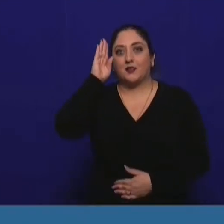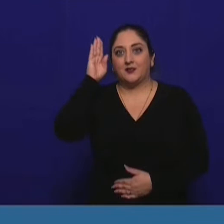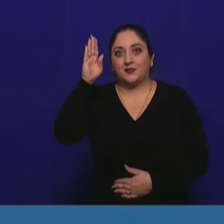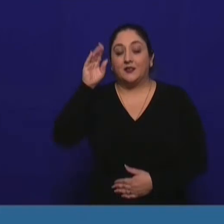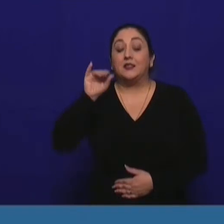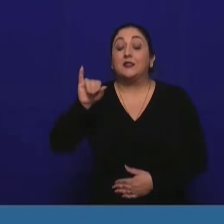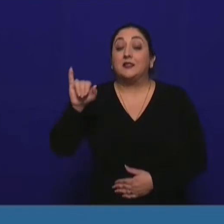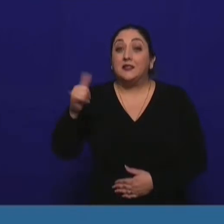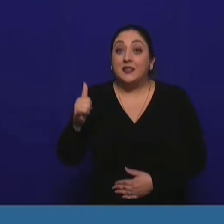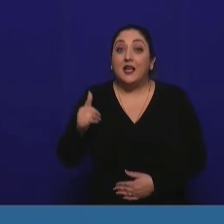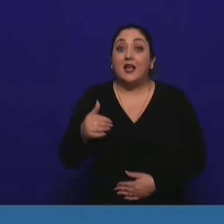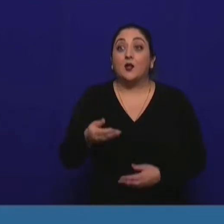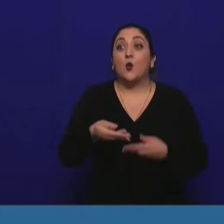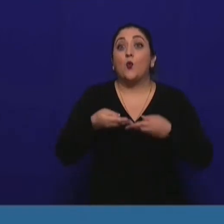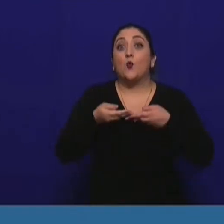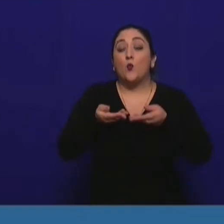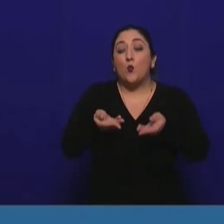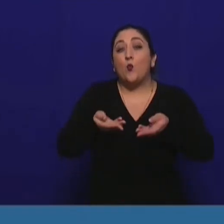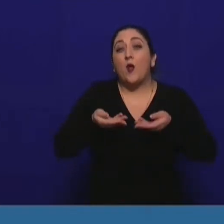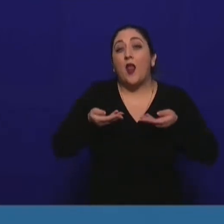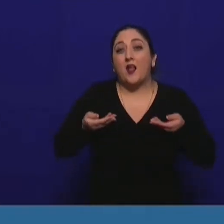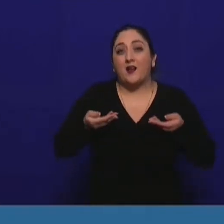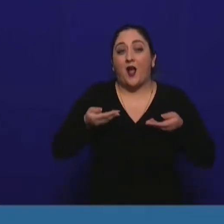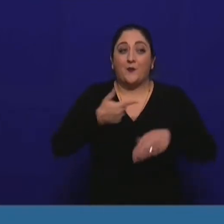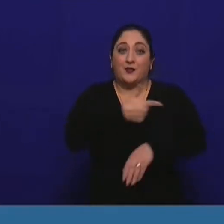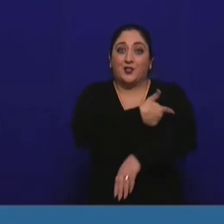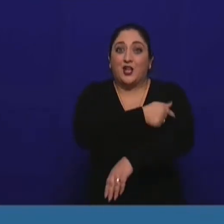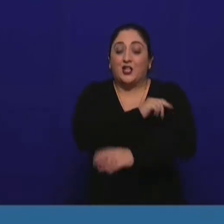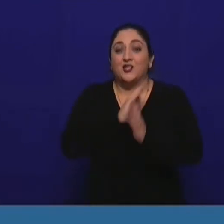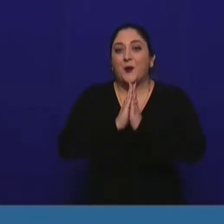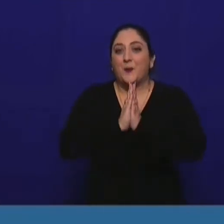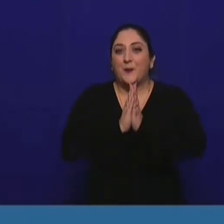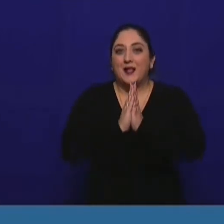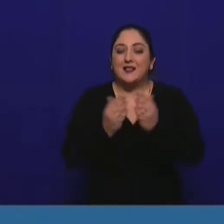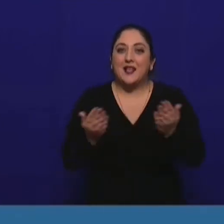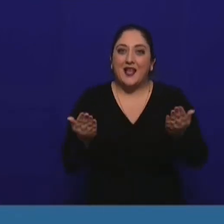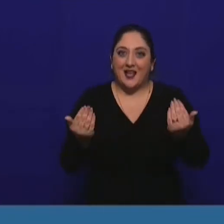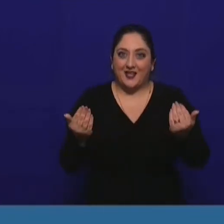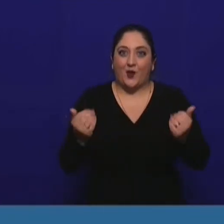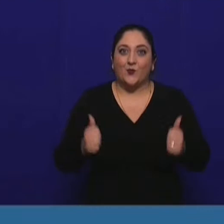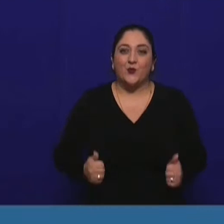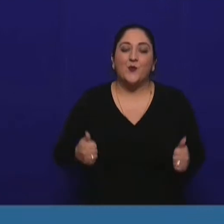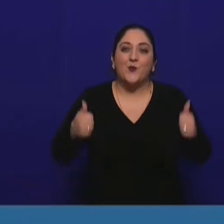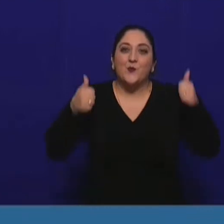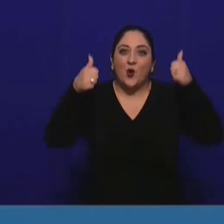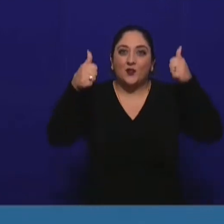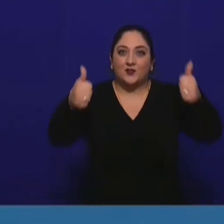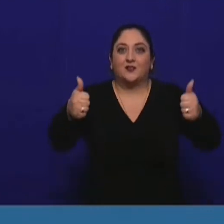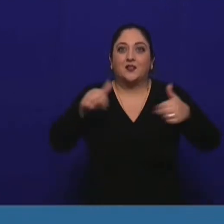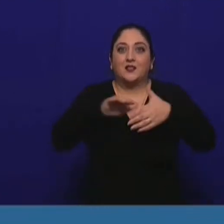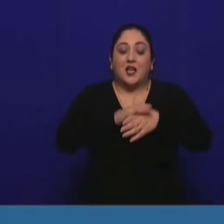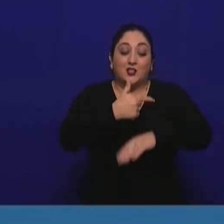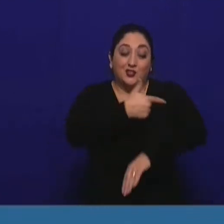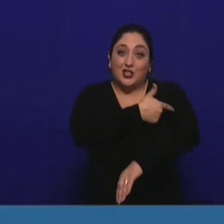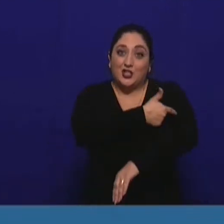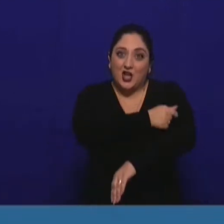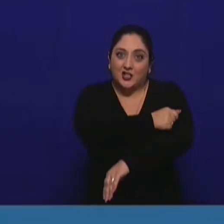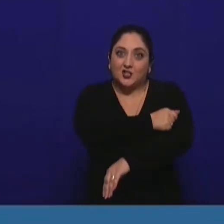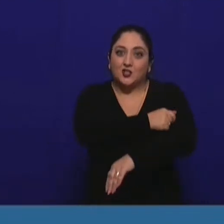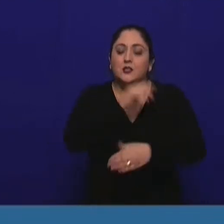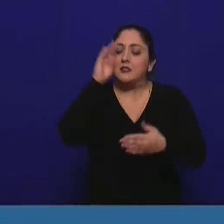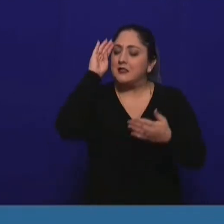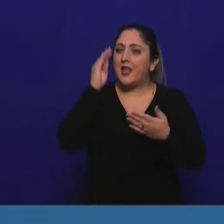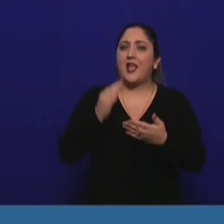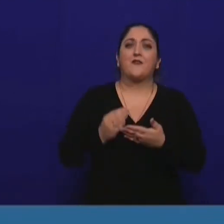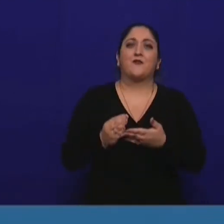min irċieva dan l-invit importanti li tiġu biex tieħdu din it-tilqima. Għaliex hija tilqima li hija